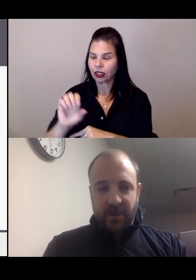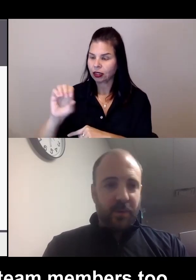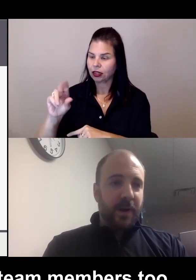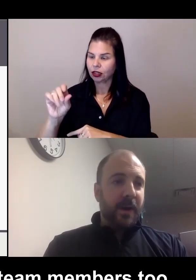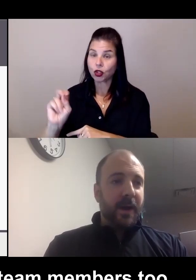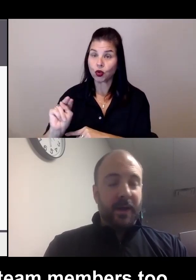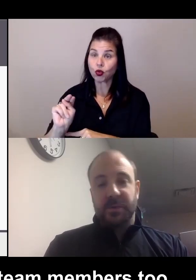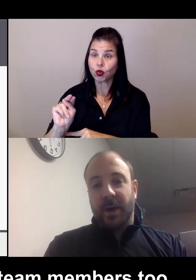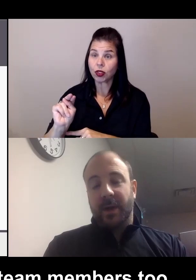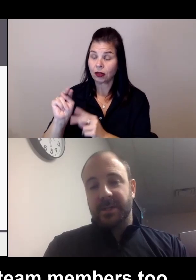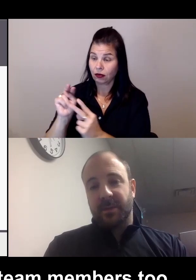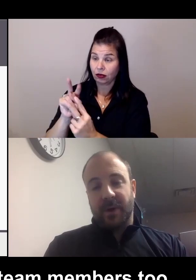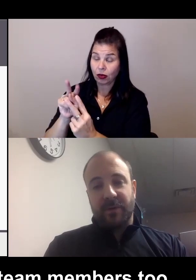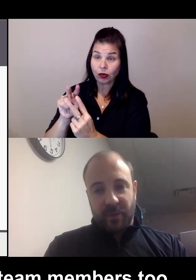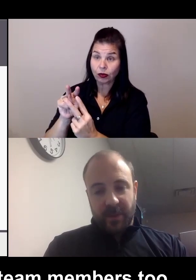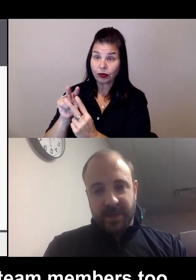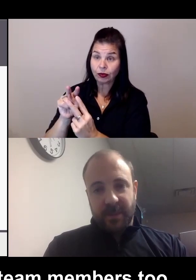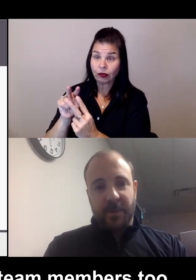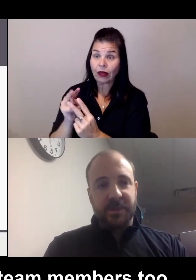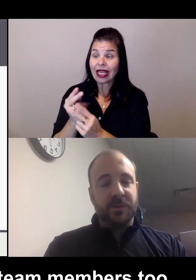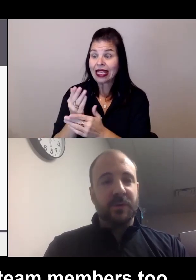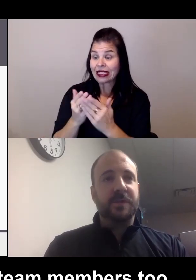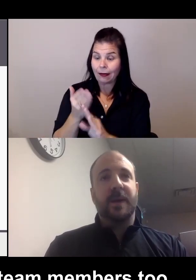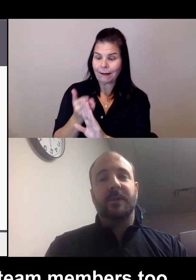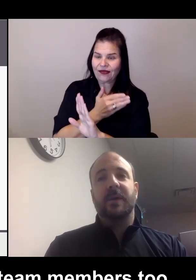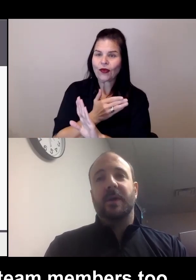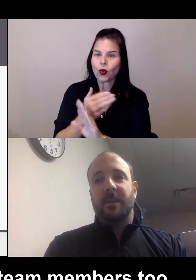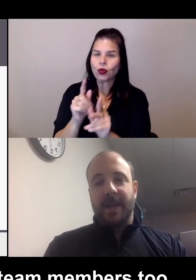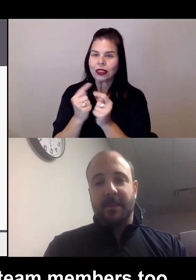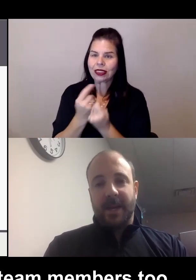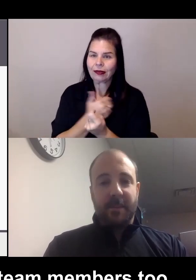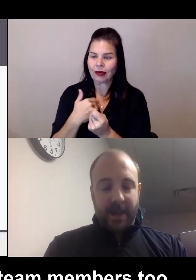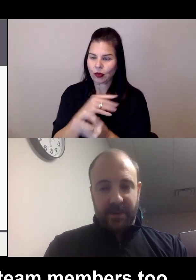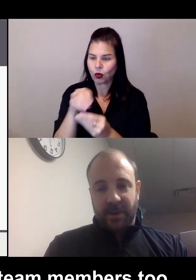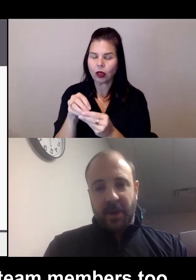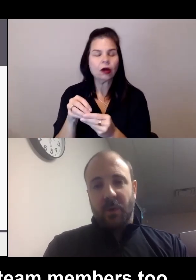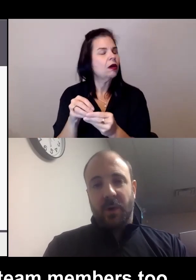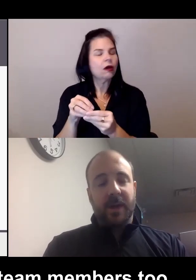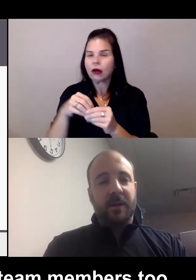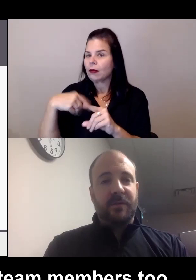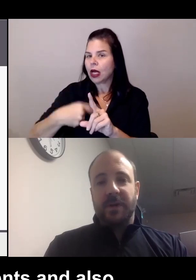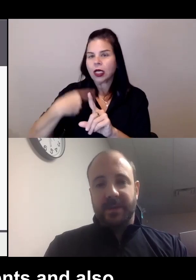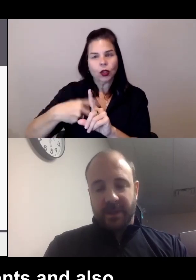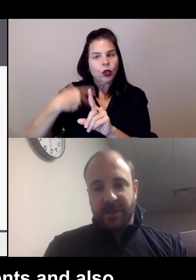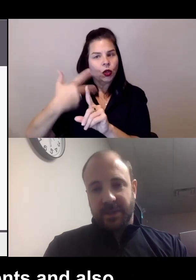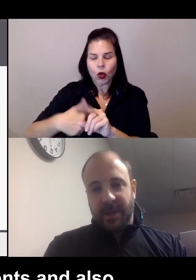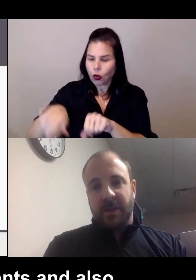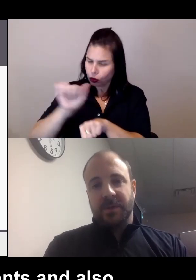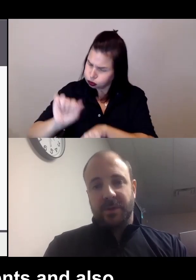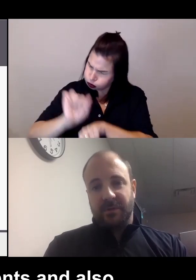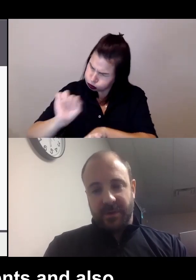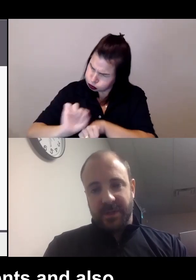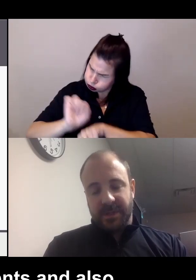Cadwell, who are, as well as some of our former team members too, who spent many, many months working very